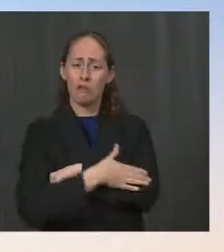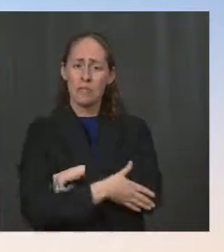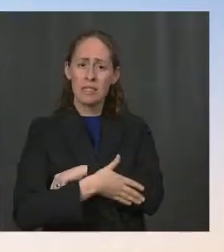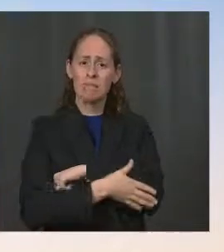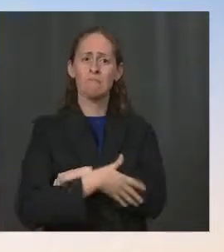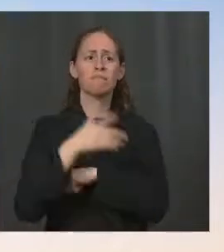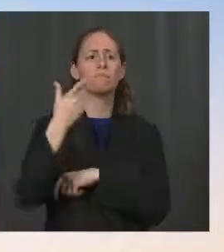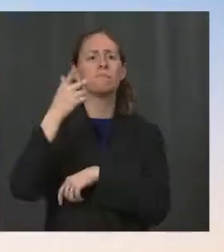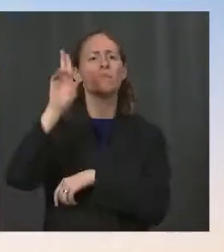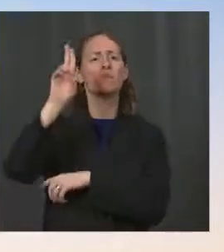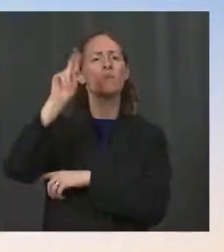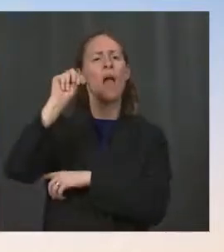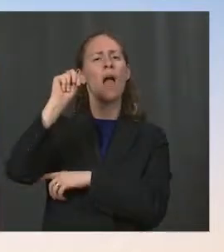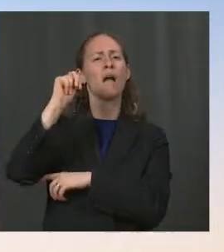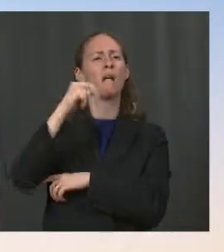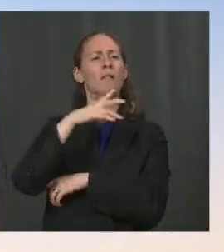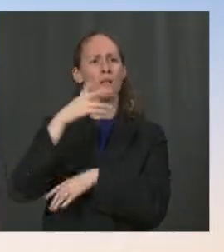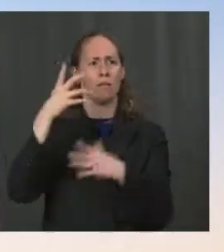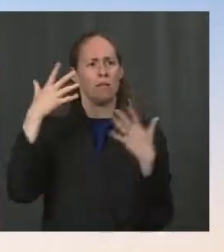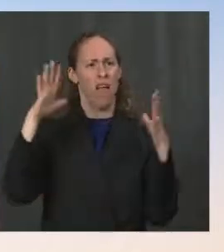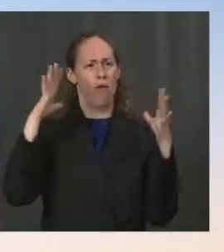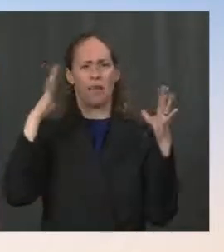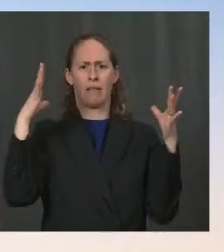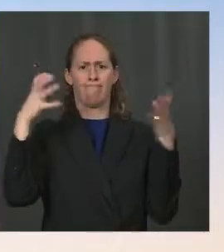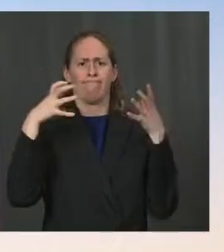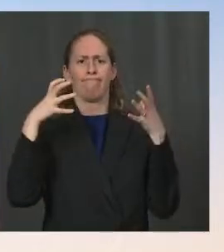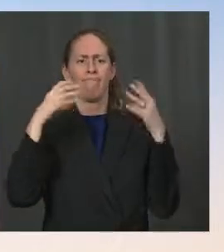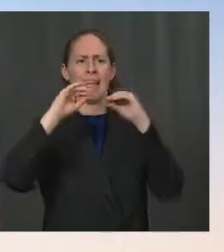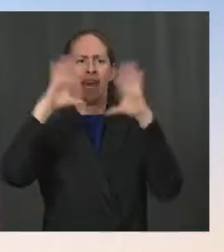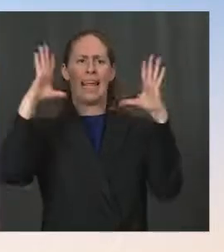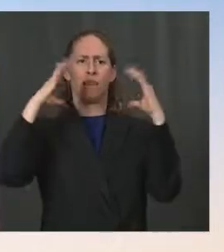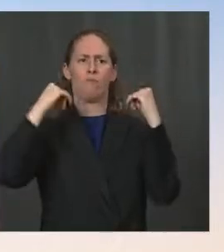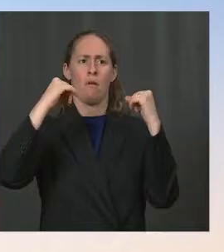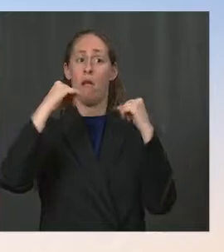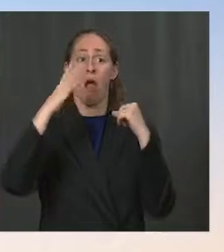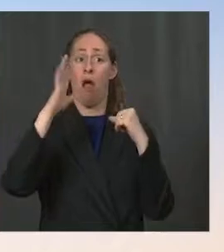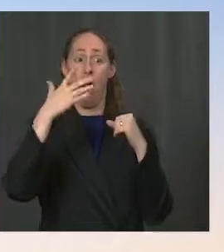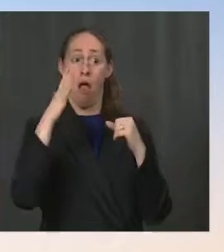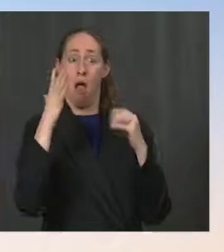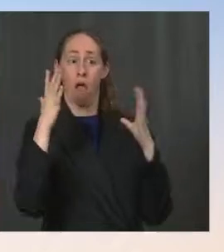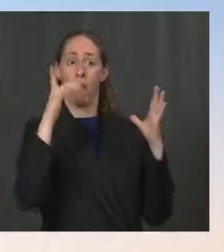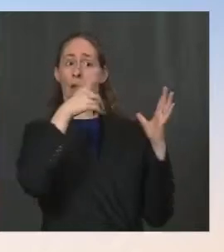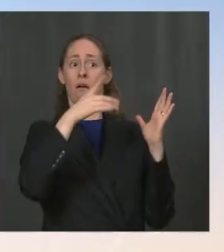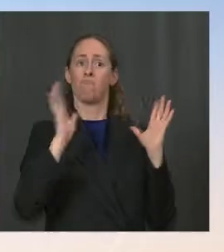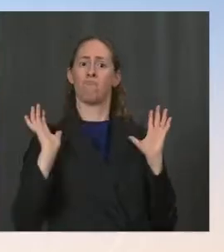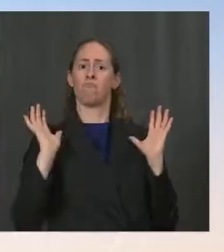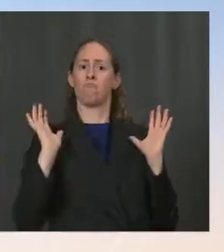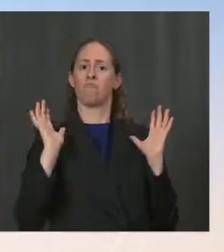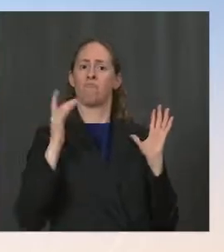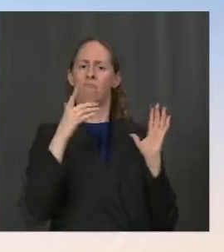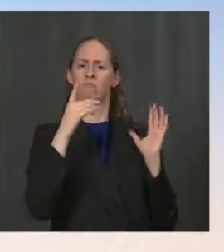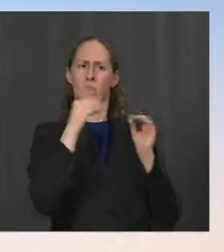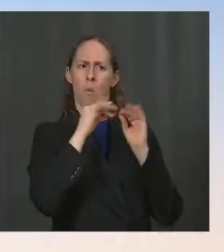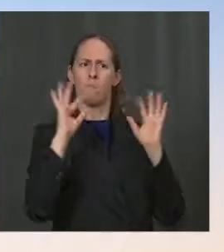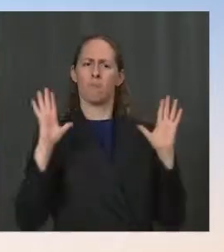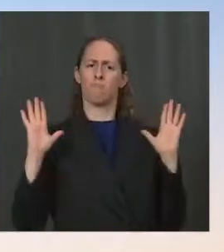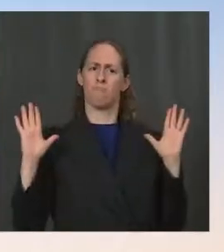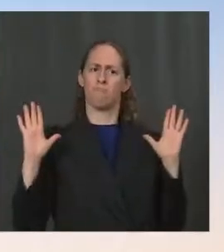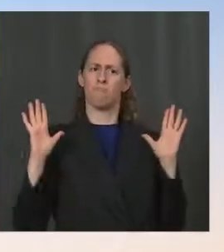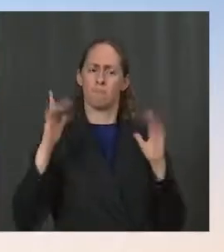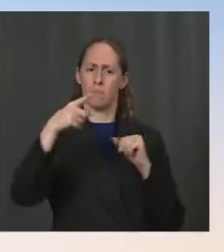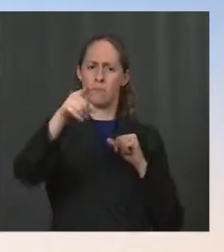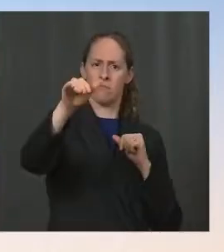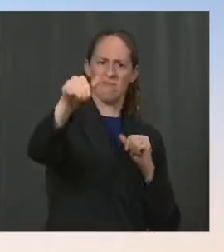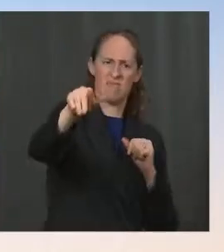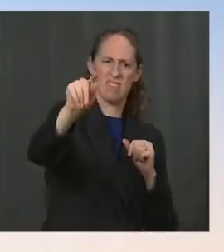vote against, that presses the Taliban to allow for safe passage of people in the country